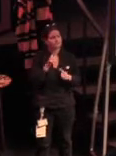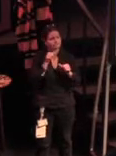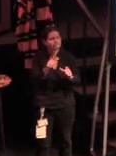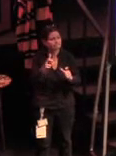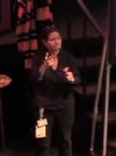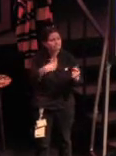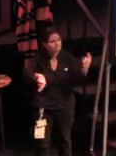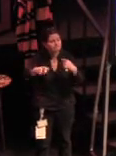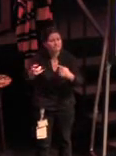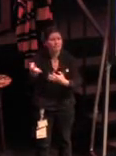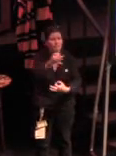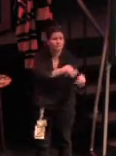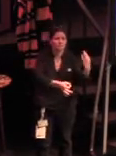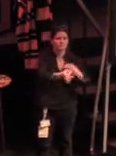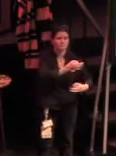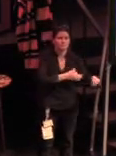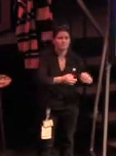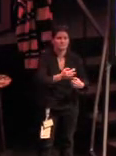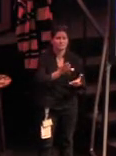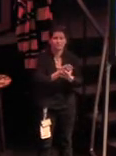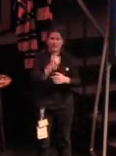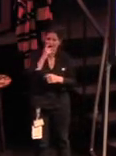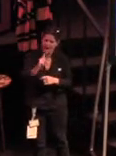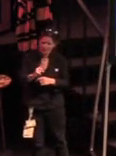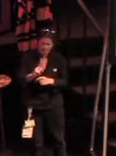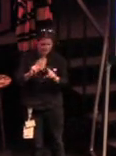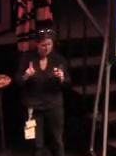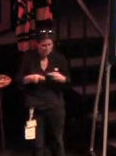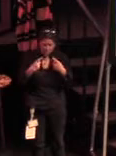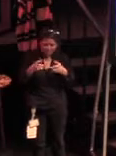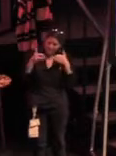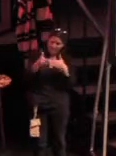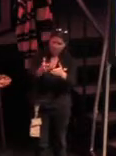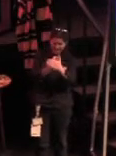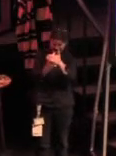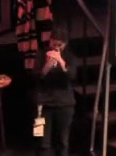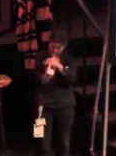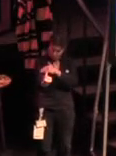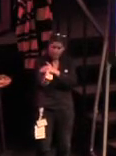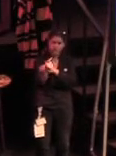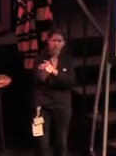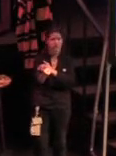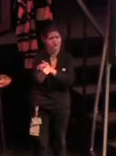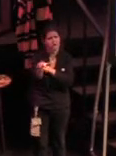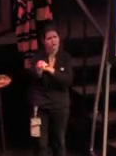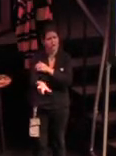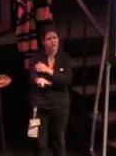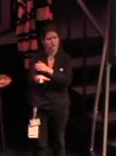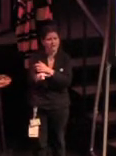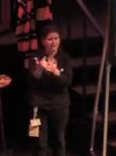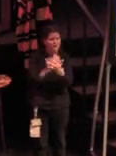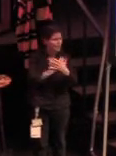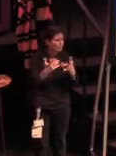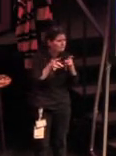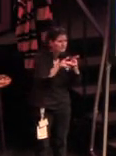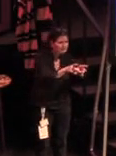We can't just focus on the individual making lemonade, we really can't. And so many schemes and diversity interventions that are out there